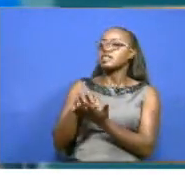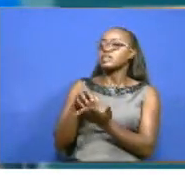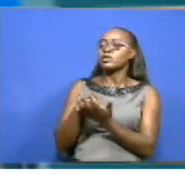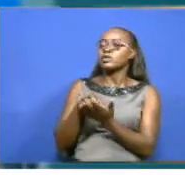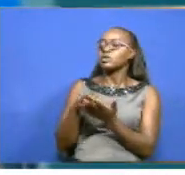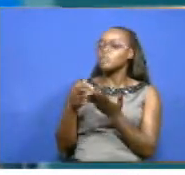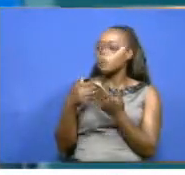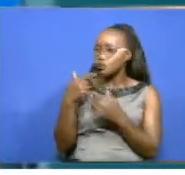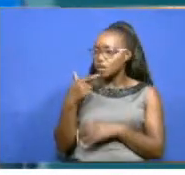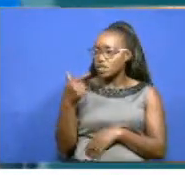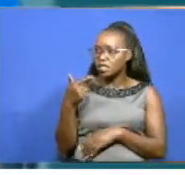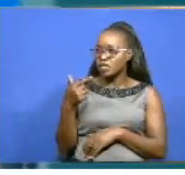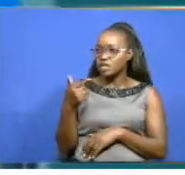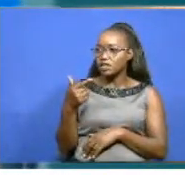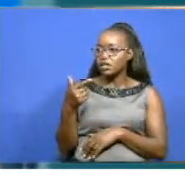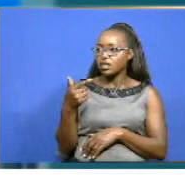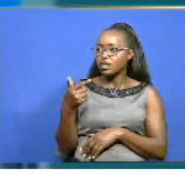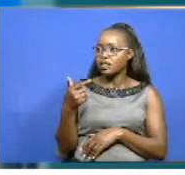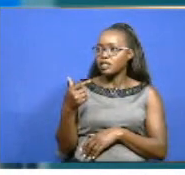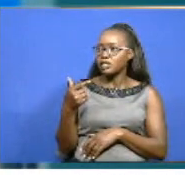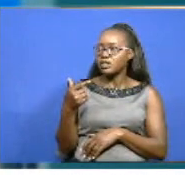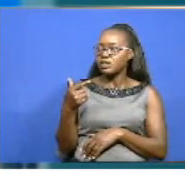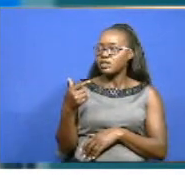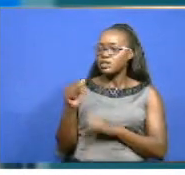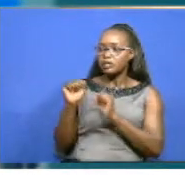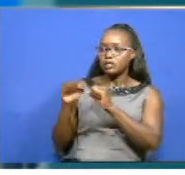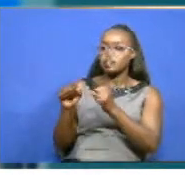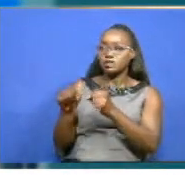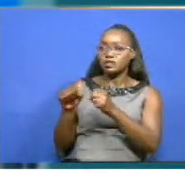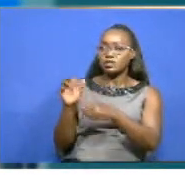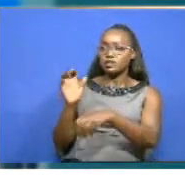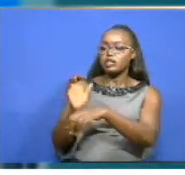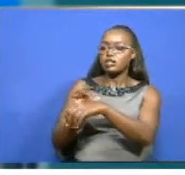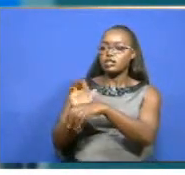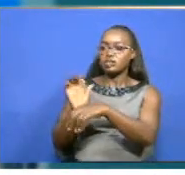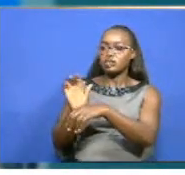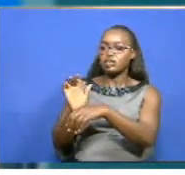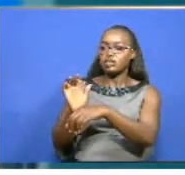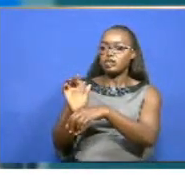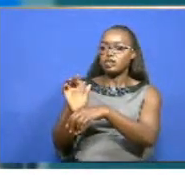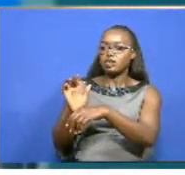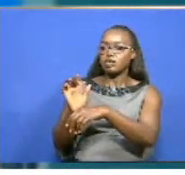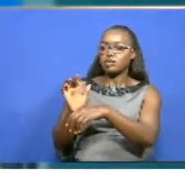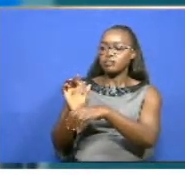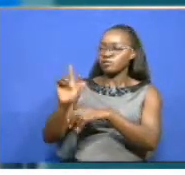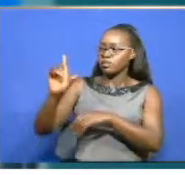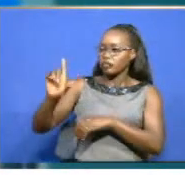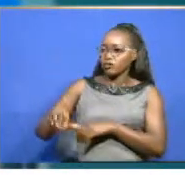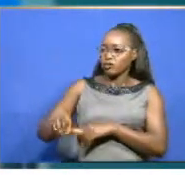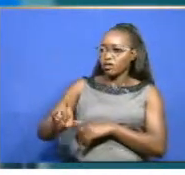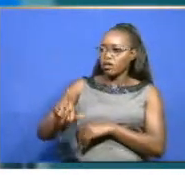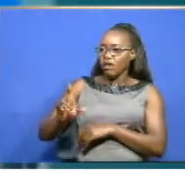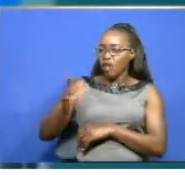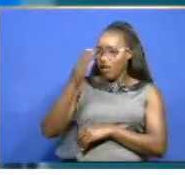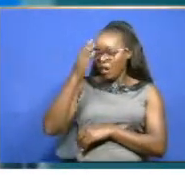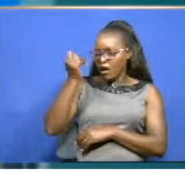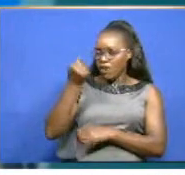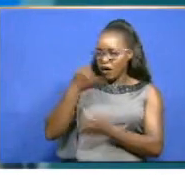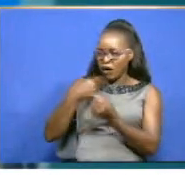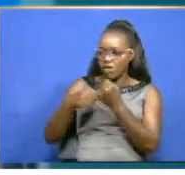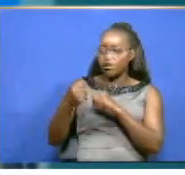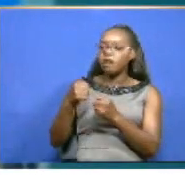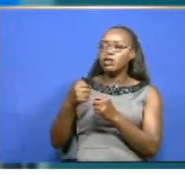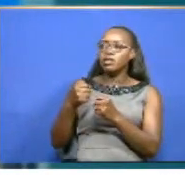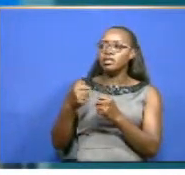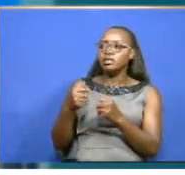say the level of possibility of infection is lower because of that action that we have